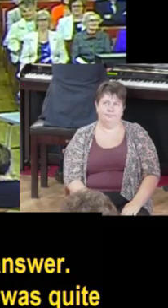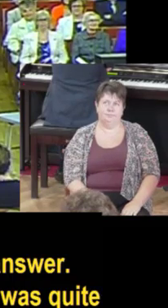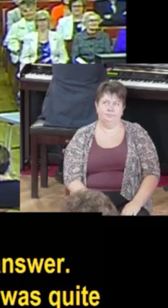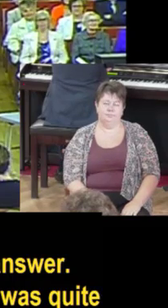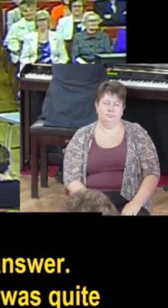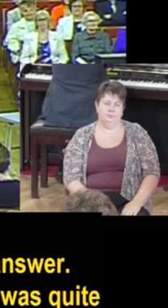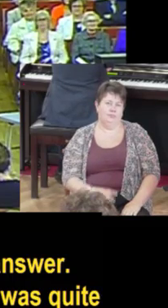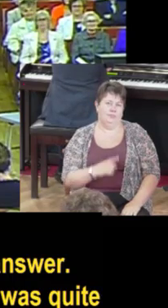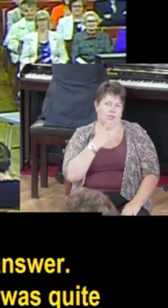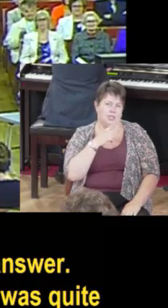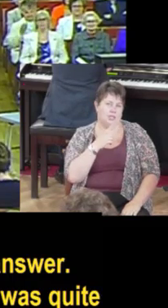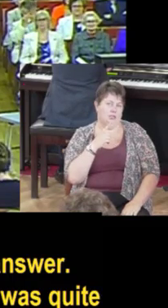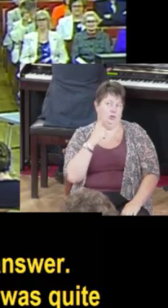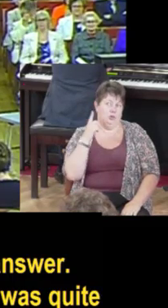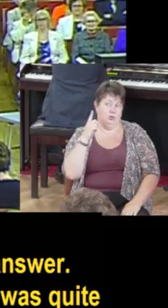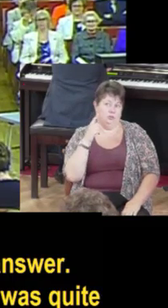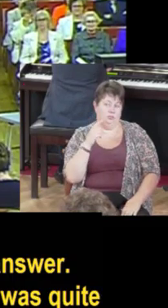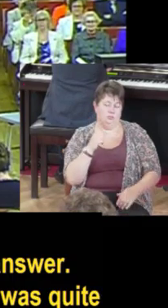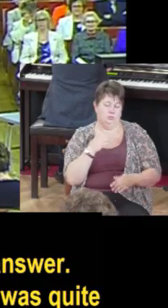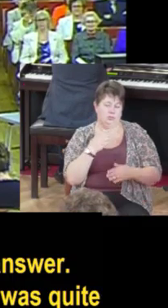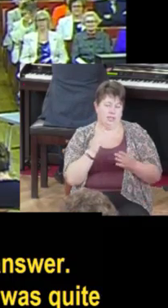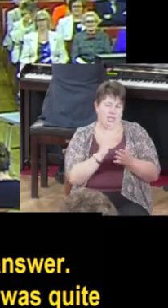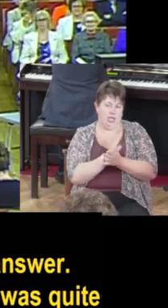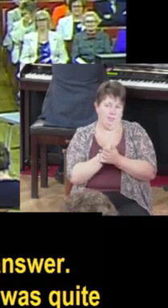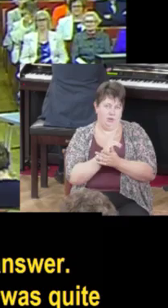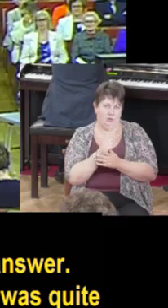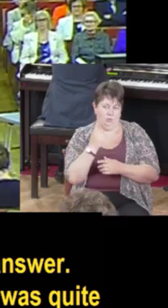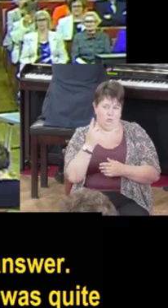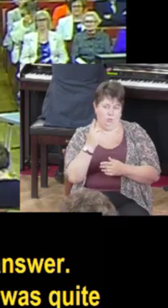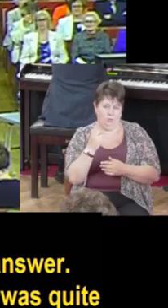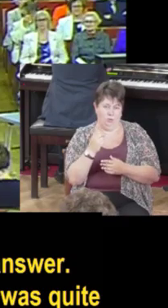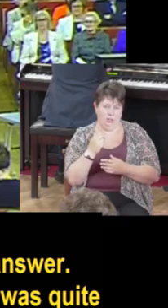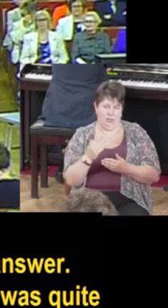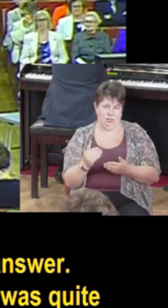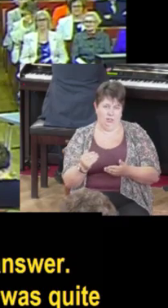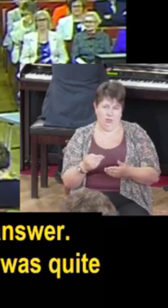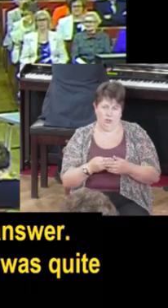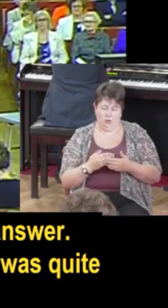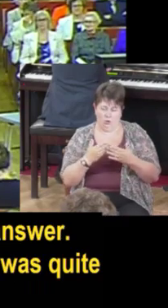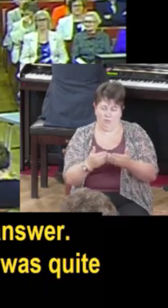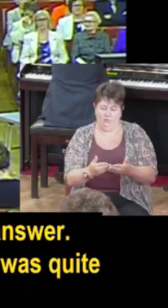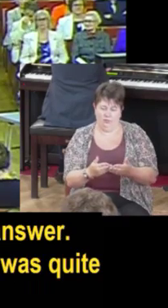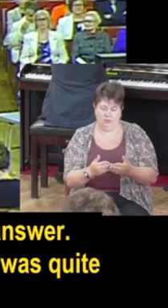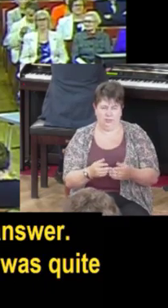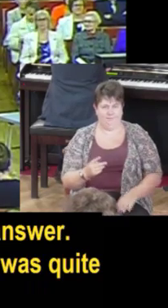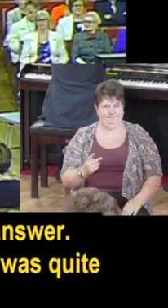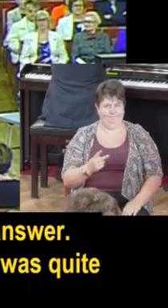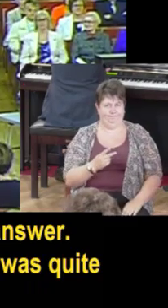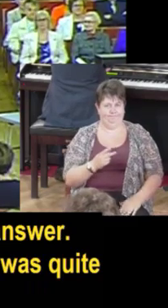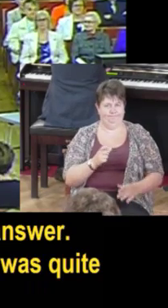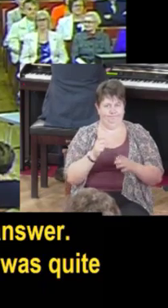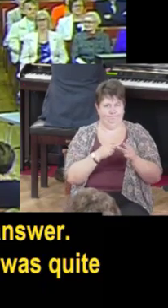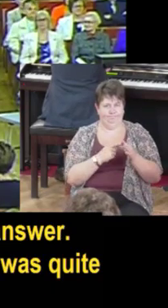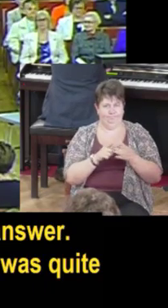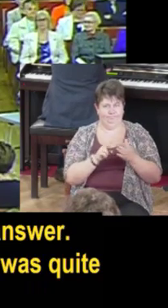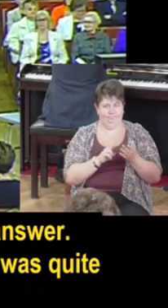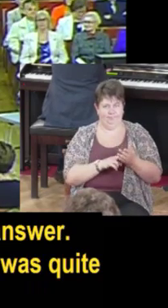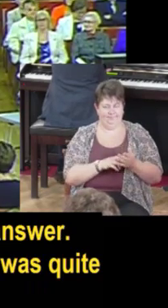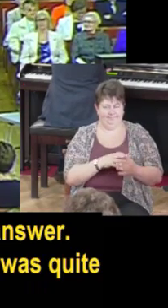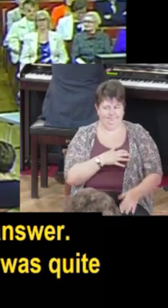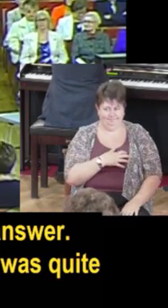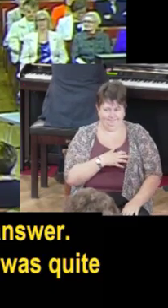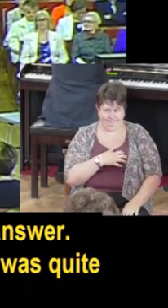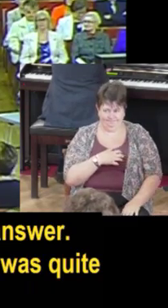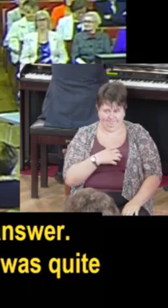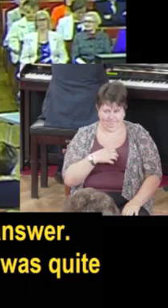God was pleased with one of the brothers' offering, but not so pleased with the other one. Cain got so jealous with